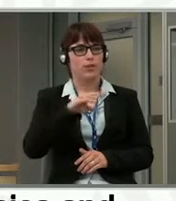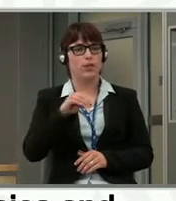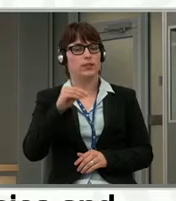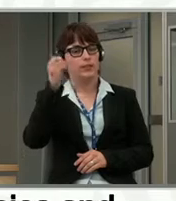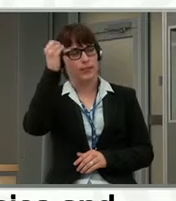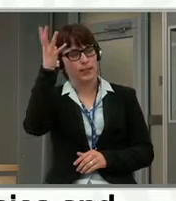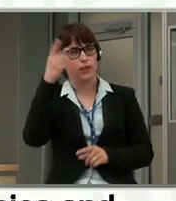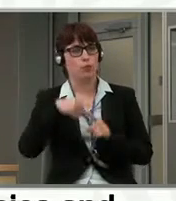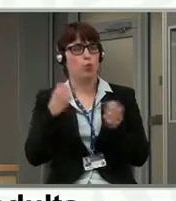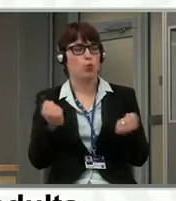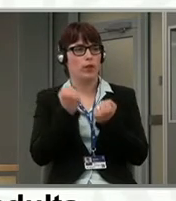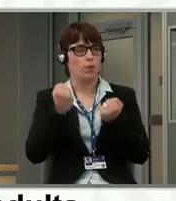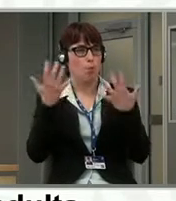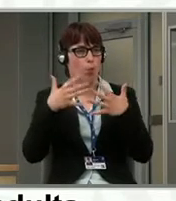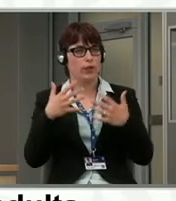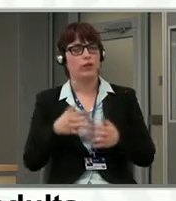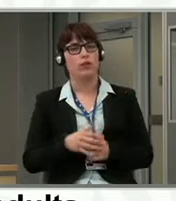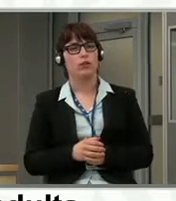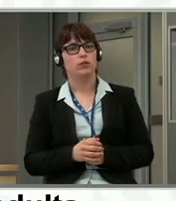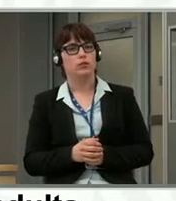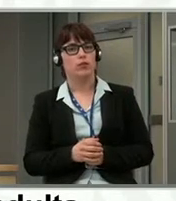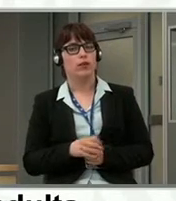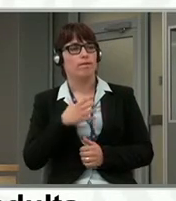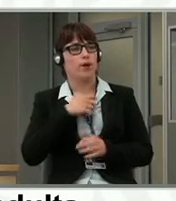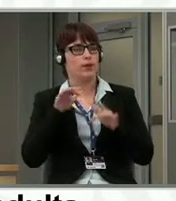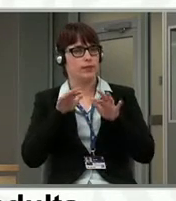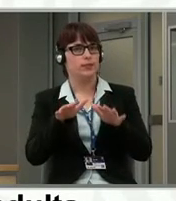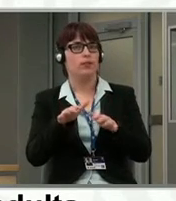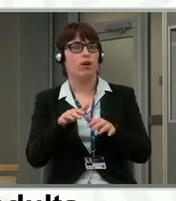with disabilities should be addressed.